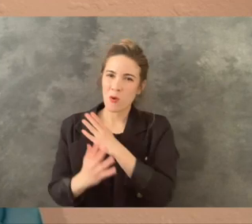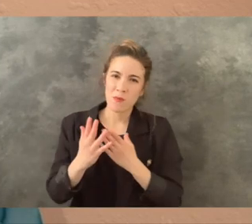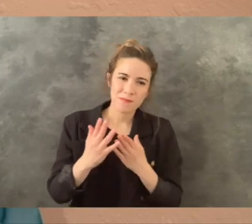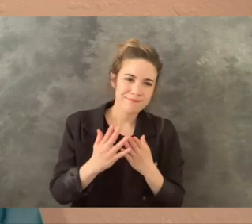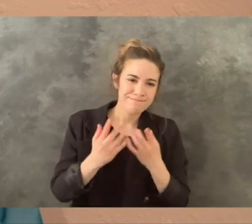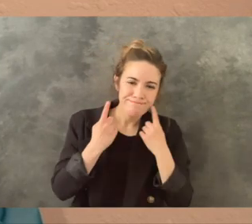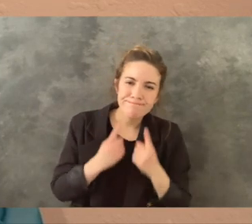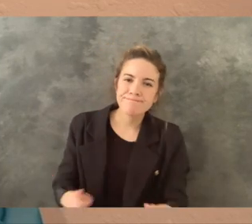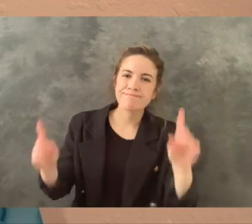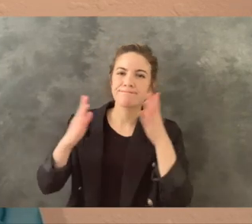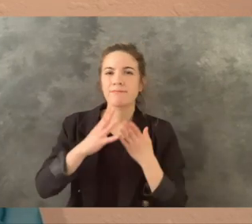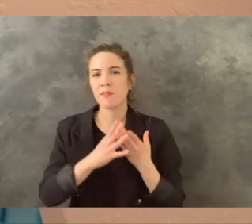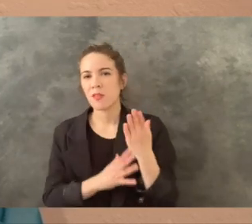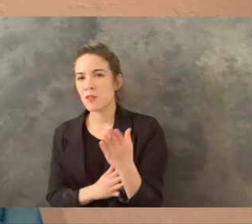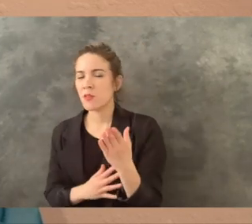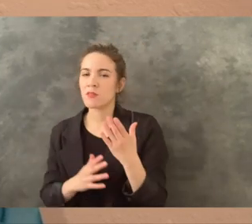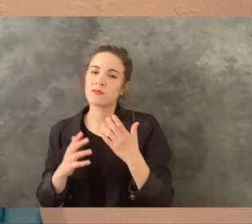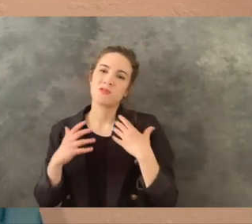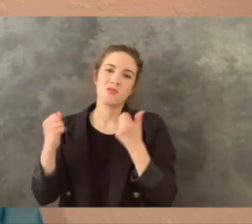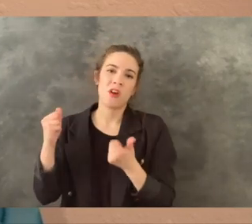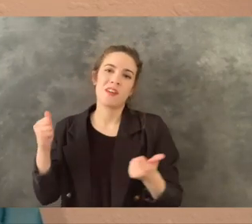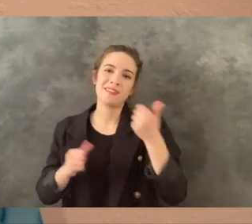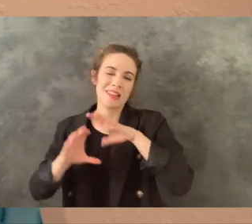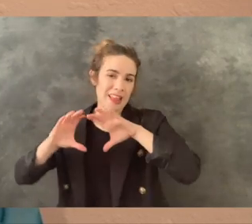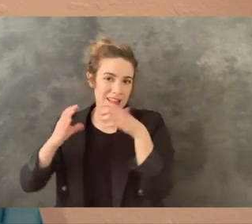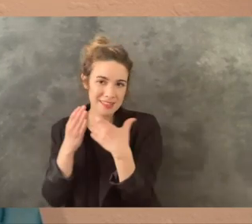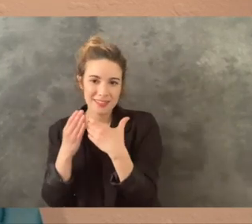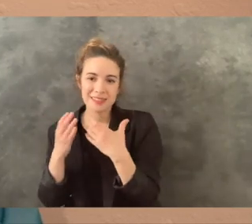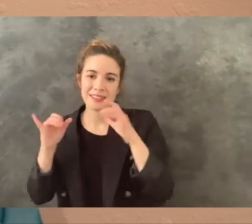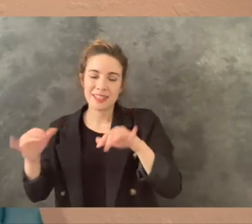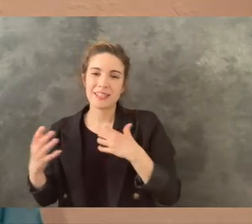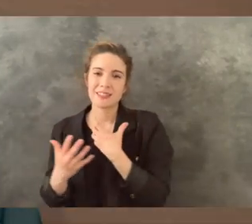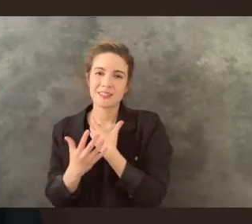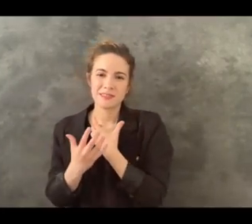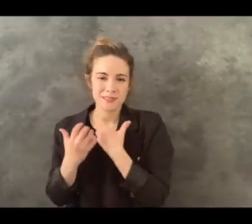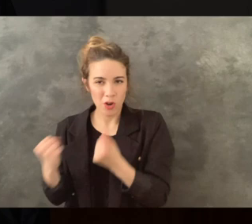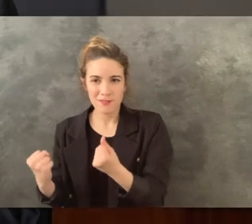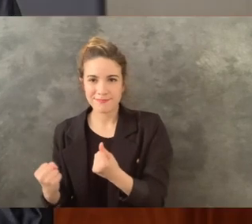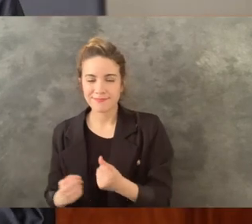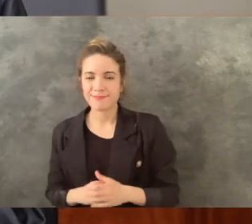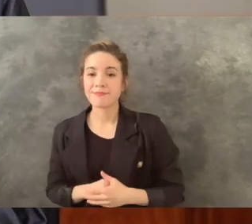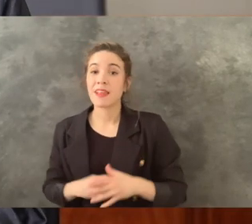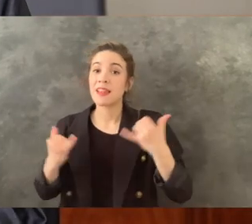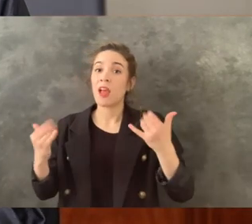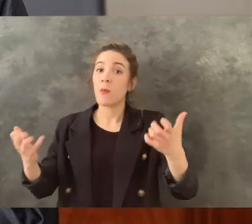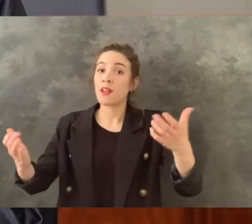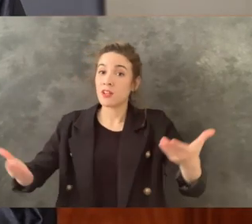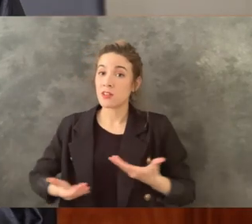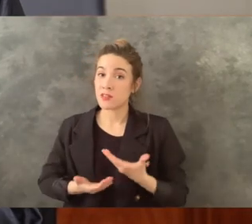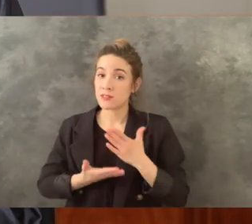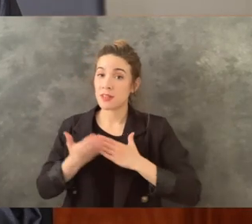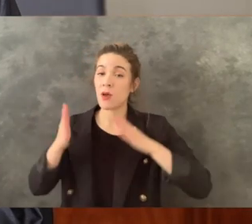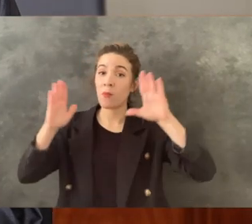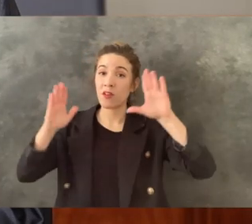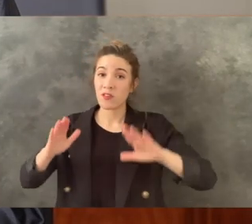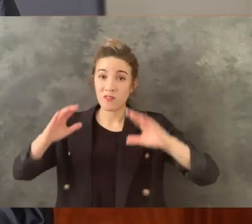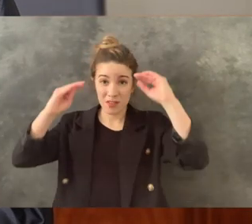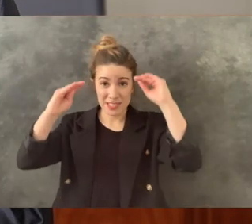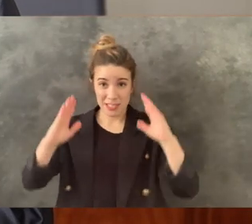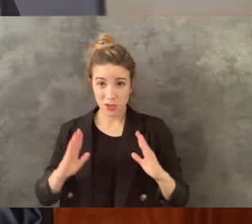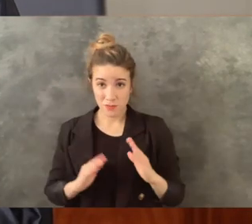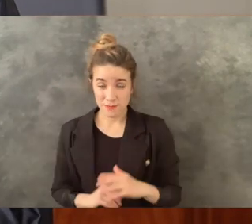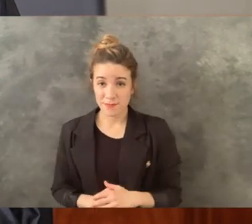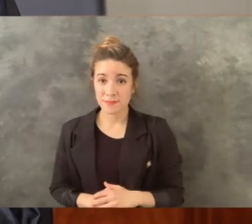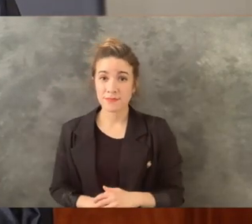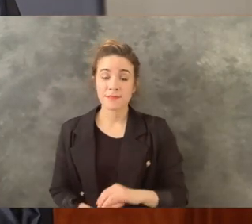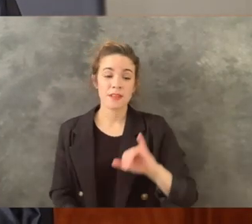strongest classes to make their way through this milestone. Stay strong and go Bucks. I would like now to introduce some wonderful